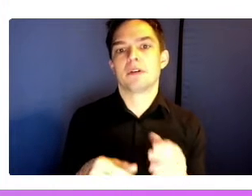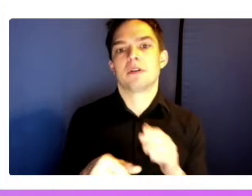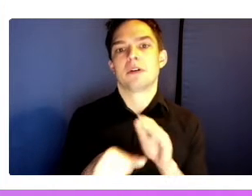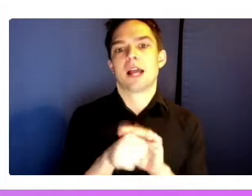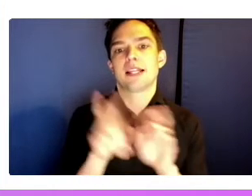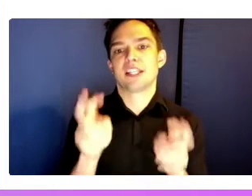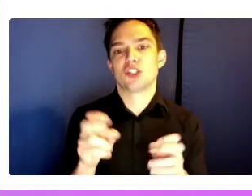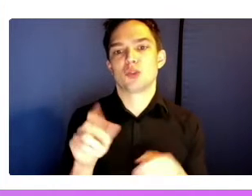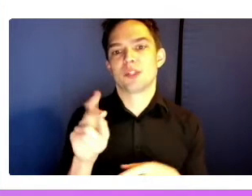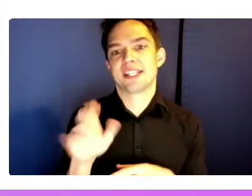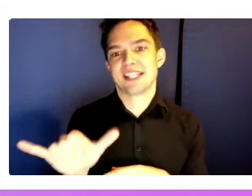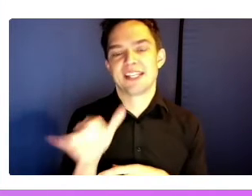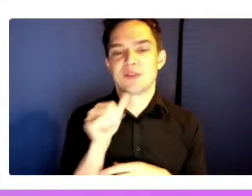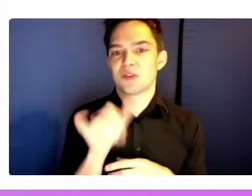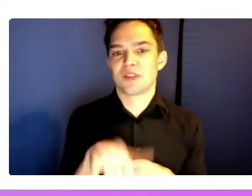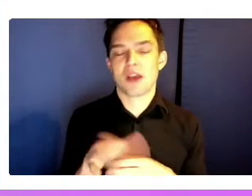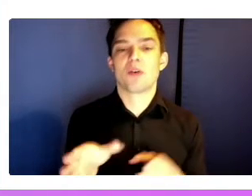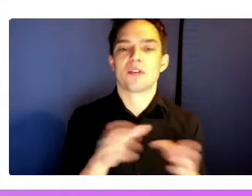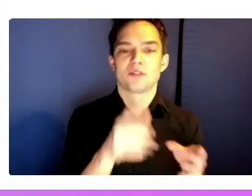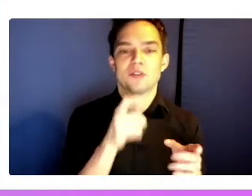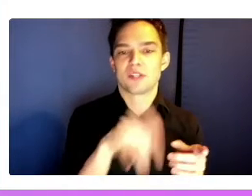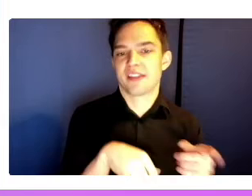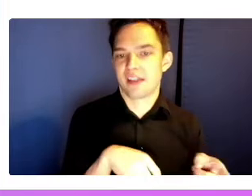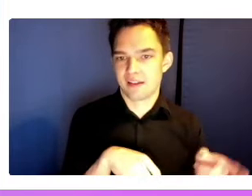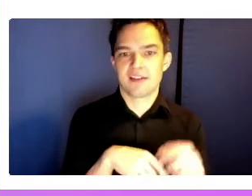issue key because we don't need that. Let's go hide